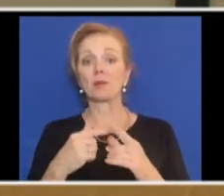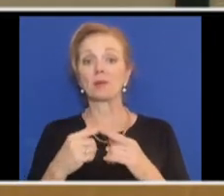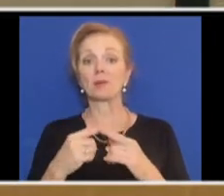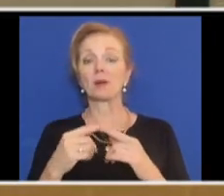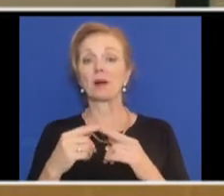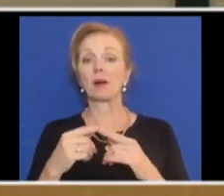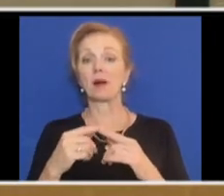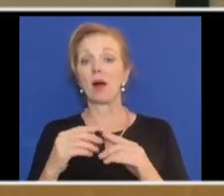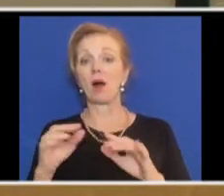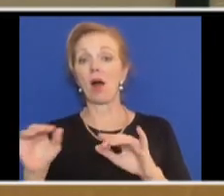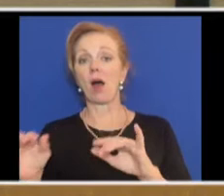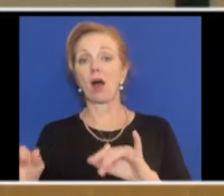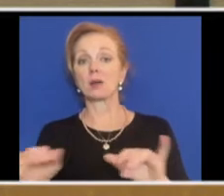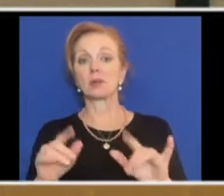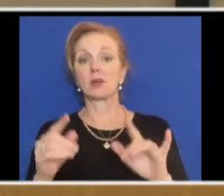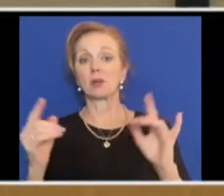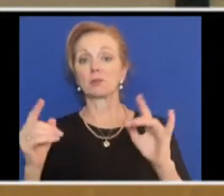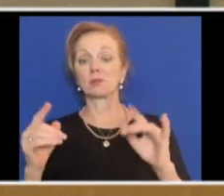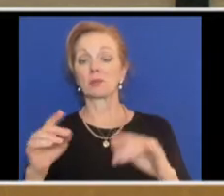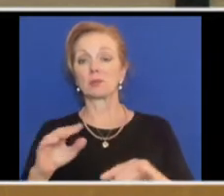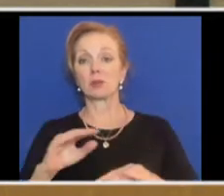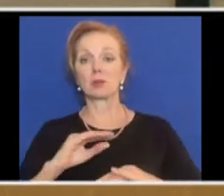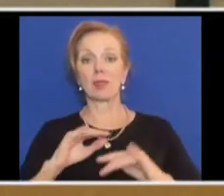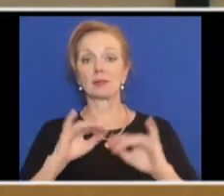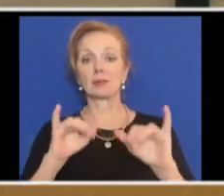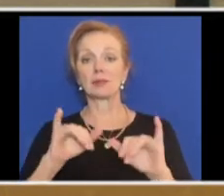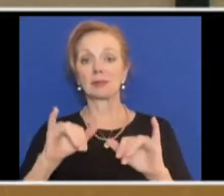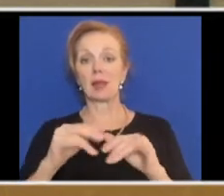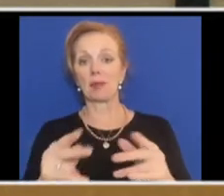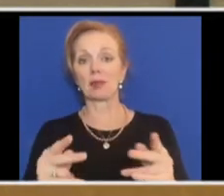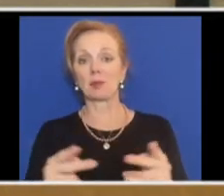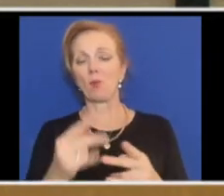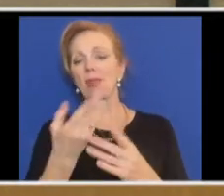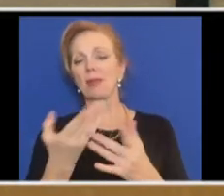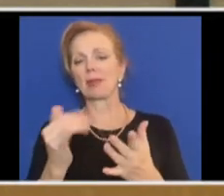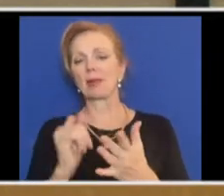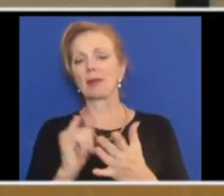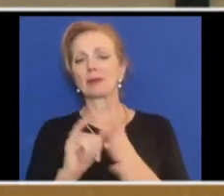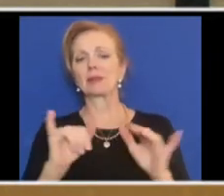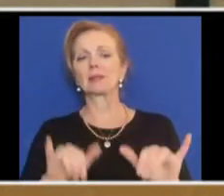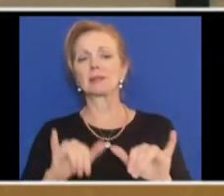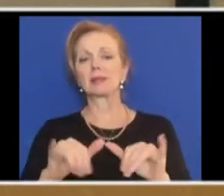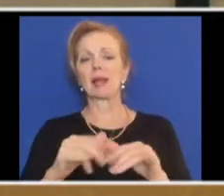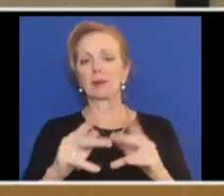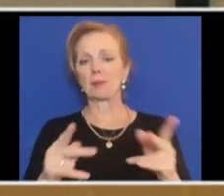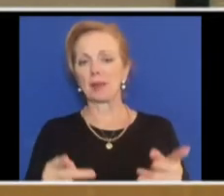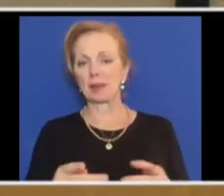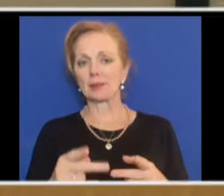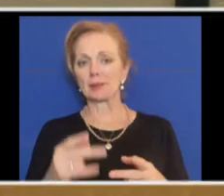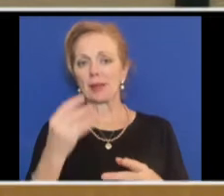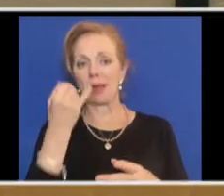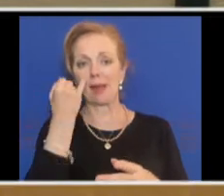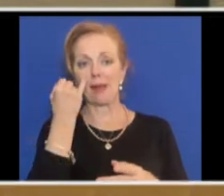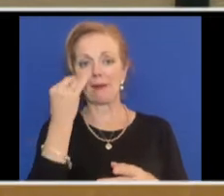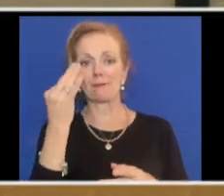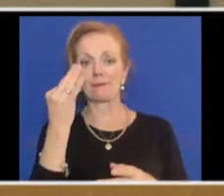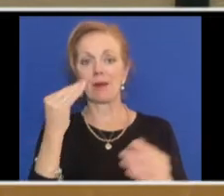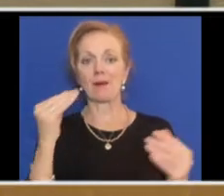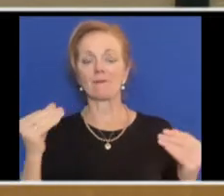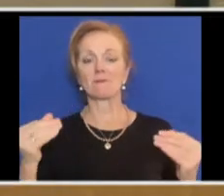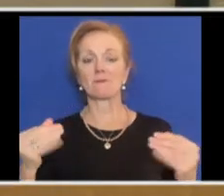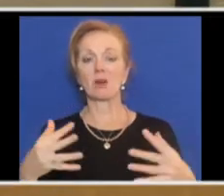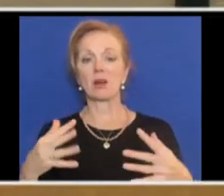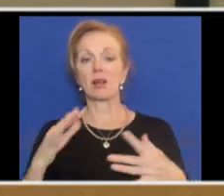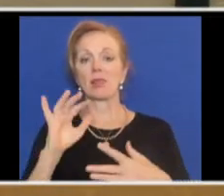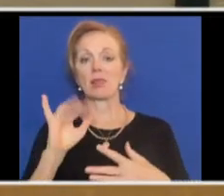also we have met with the stand in place the one thing with the stand in place if I'm afraid that